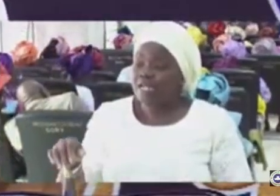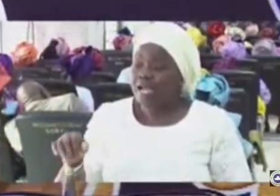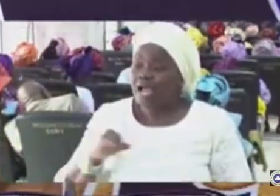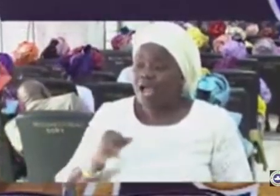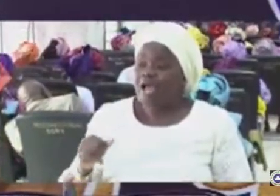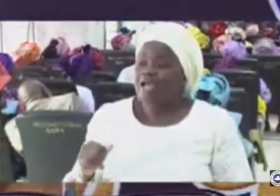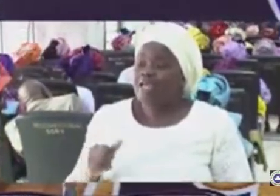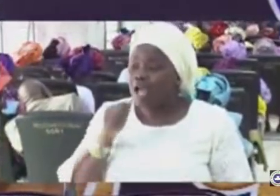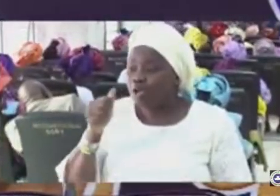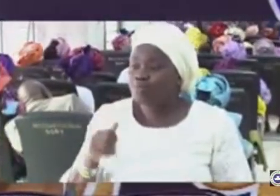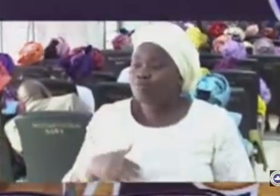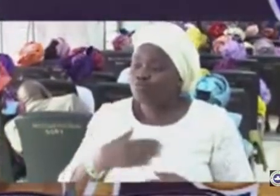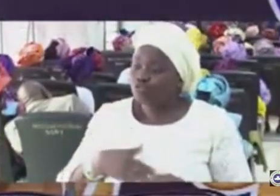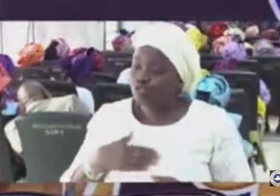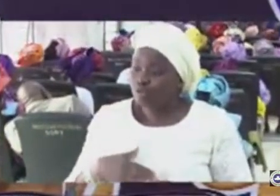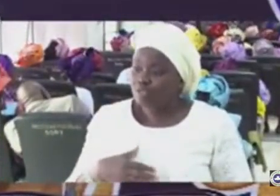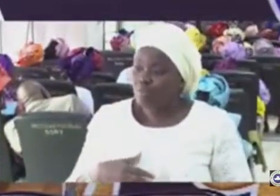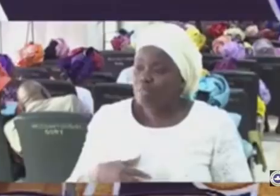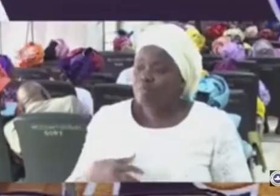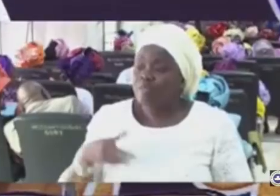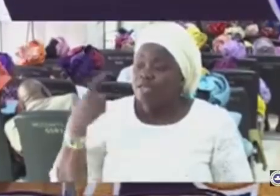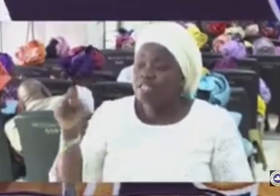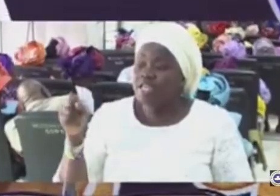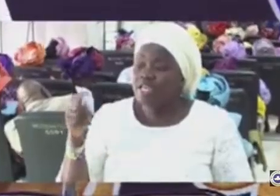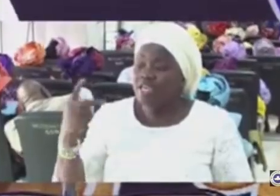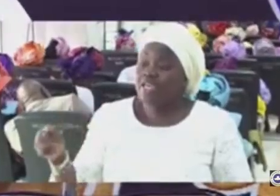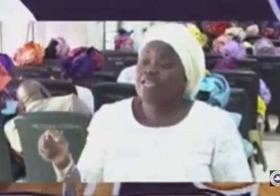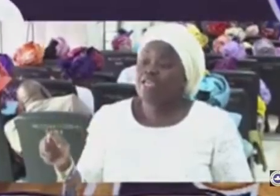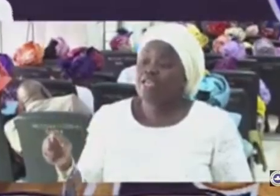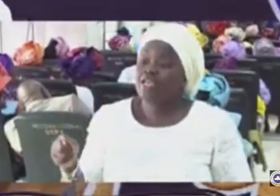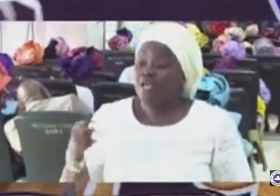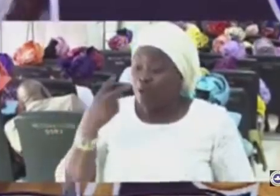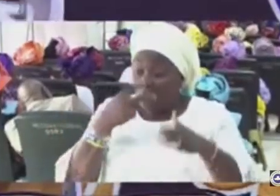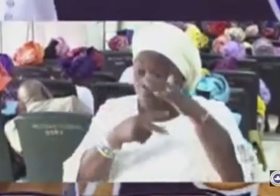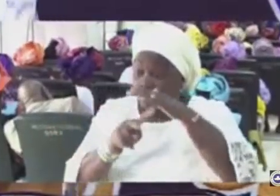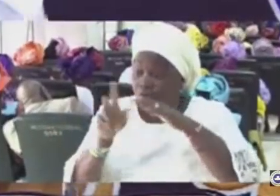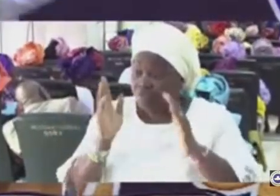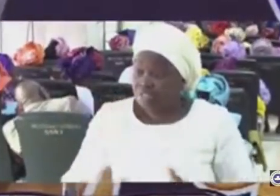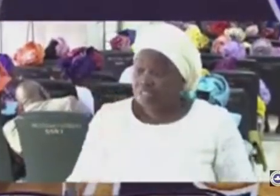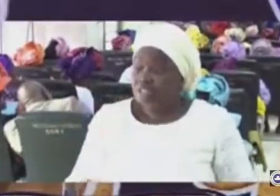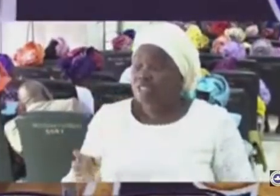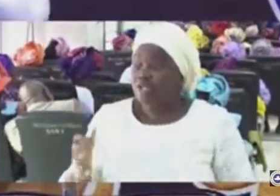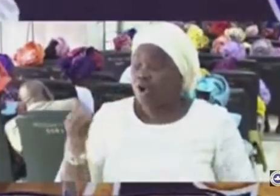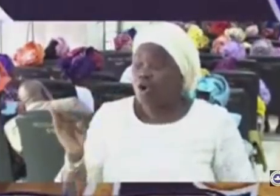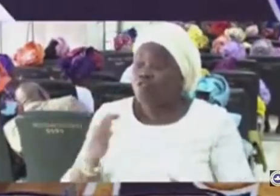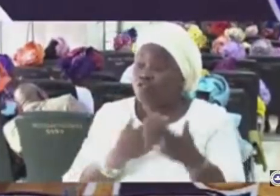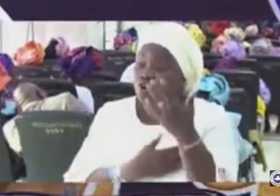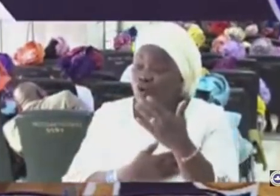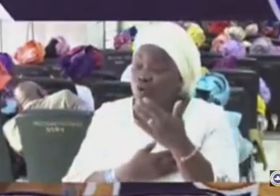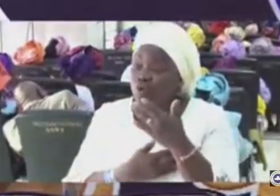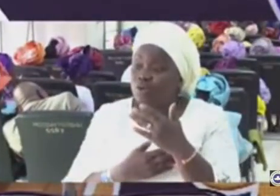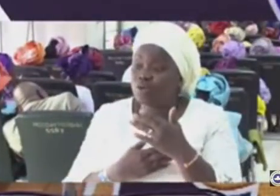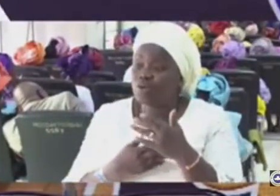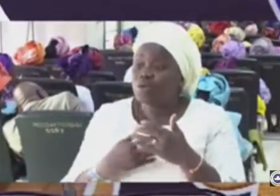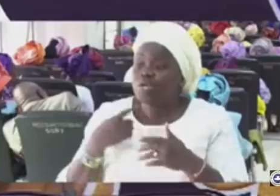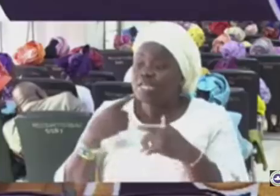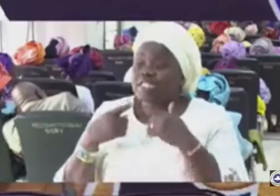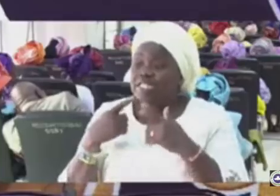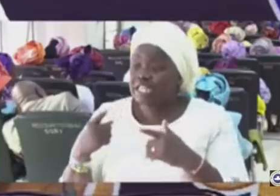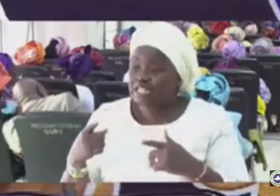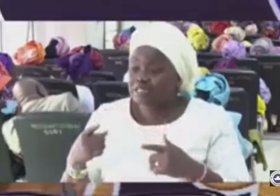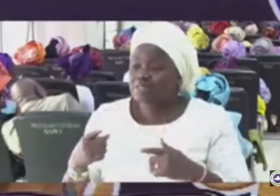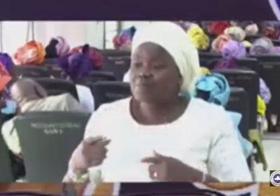understand this one. What's going on here?" And there was nobody to explain it to me, so I had to go to